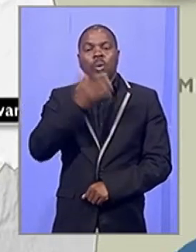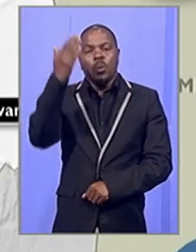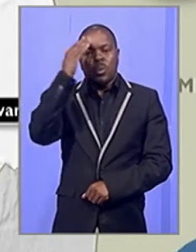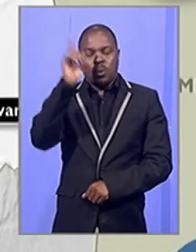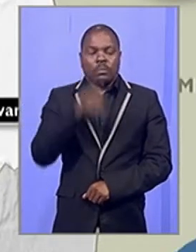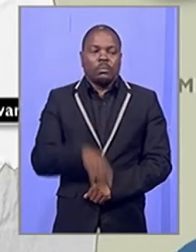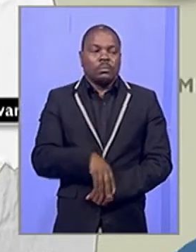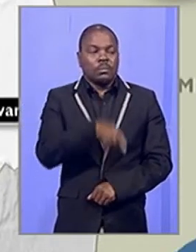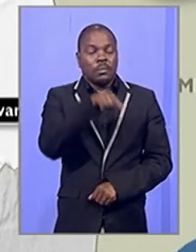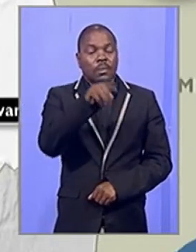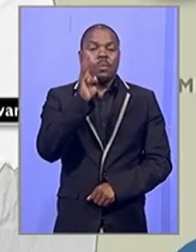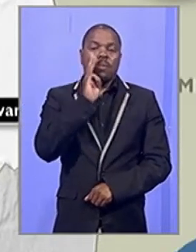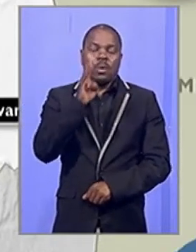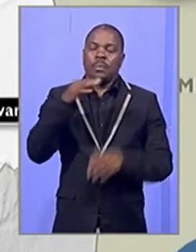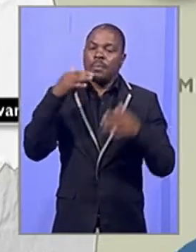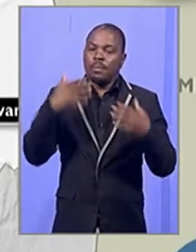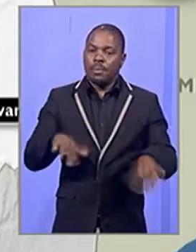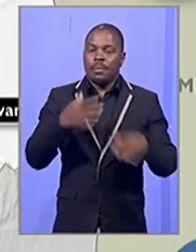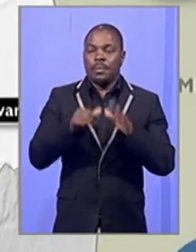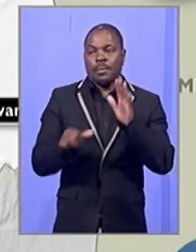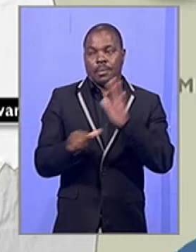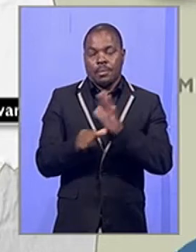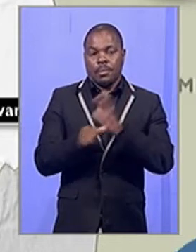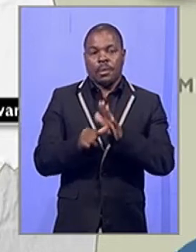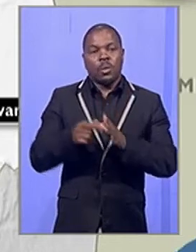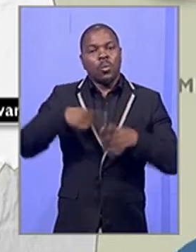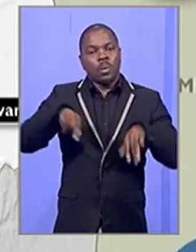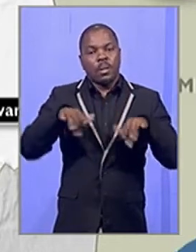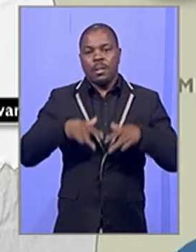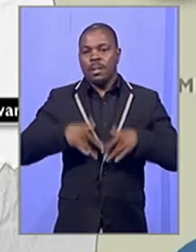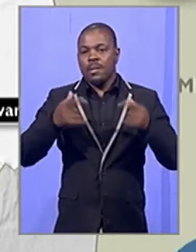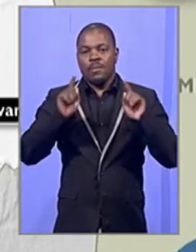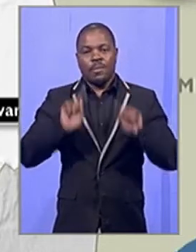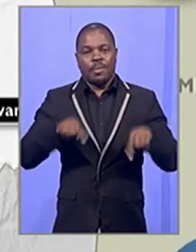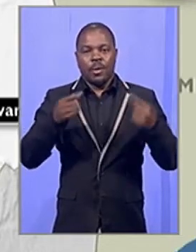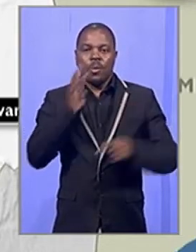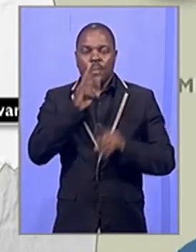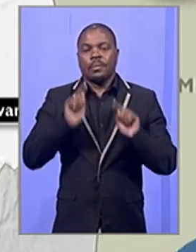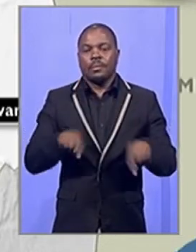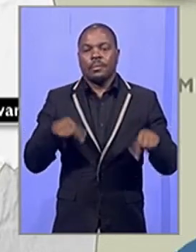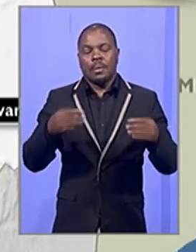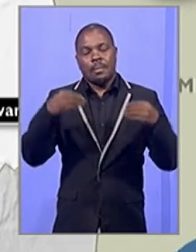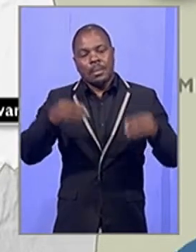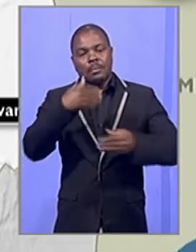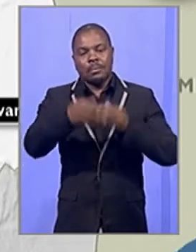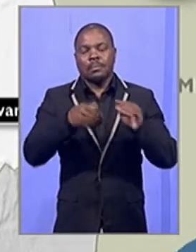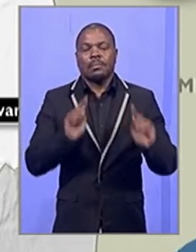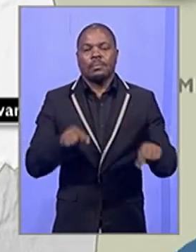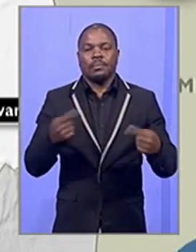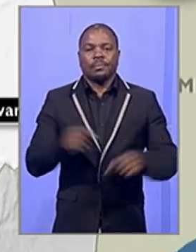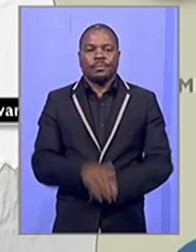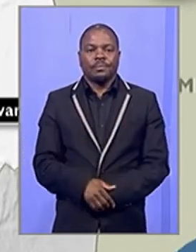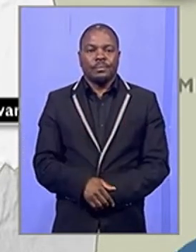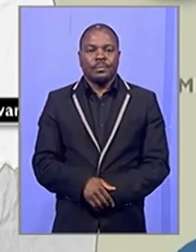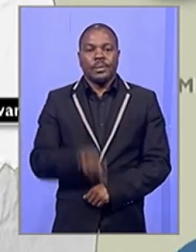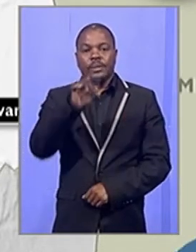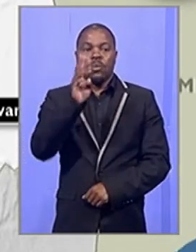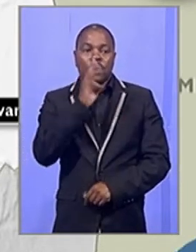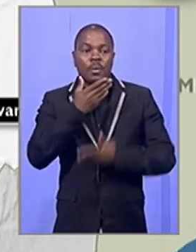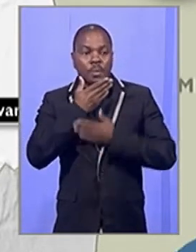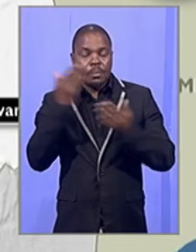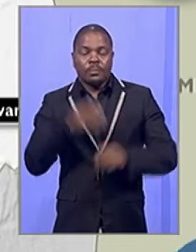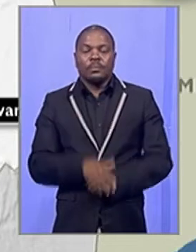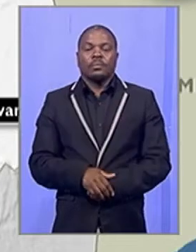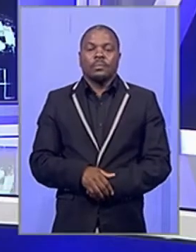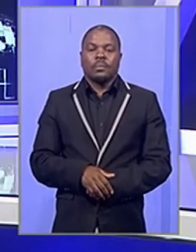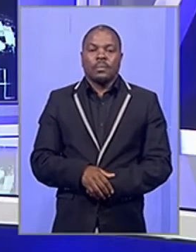ke ntho ya botlhokwa mo re ka se kgone go phela ka ntle le yona dikgwebo di ka se kgone go šoma gabotse ka ntle le ona.